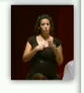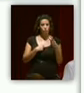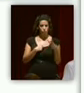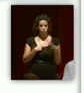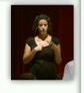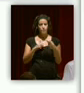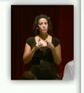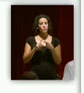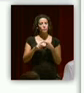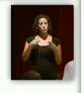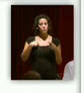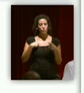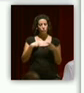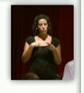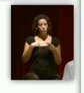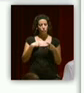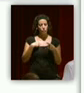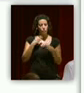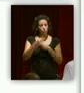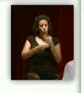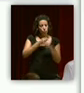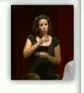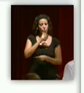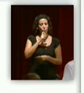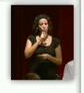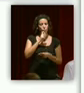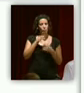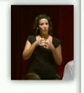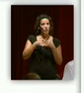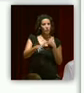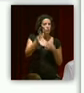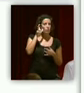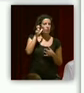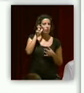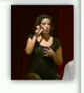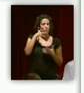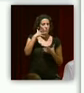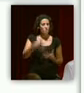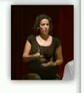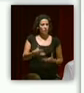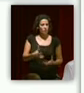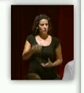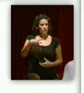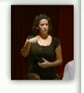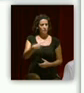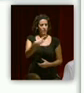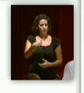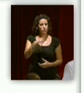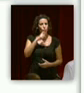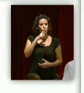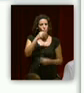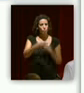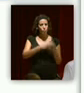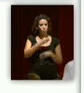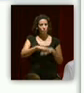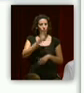project and it became a reality, we came across two challenges. How do you manage an audio file that's very